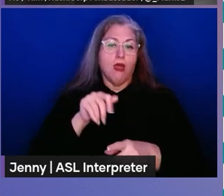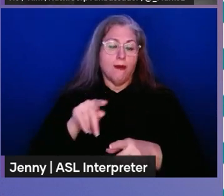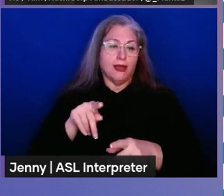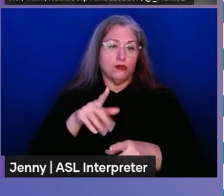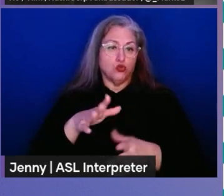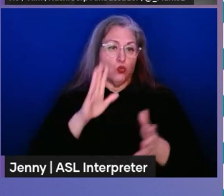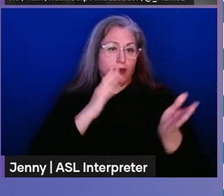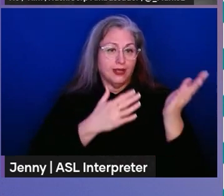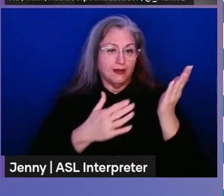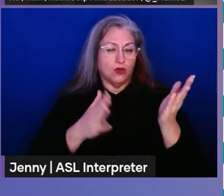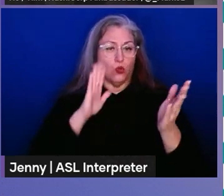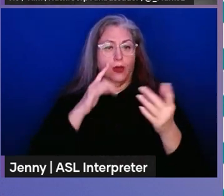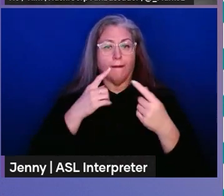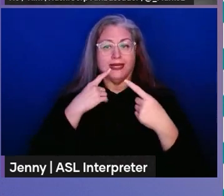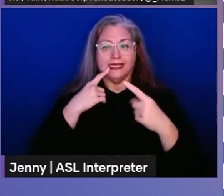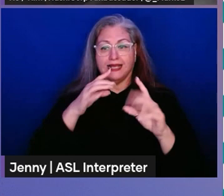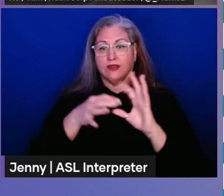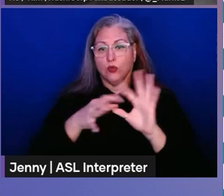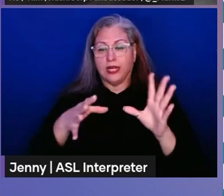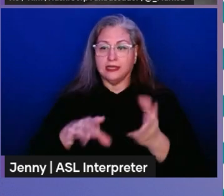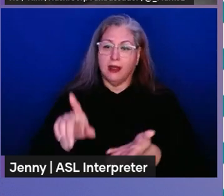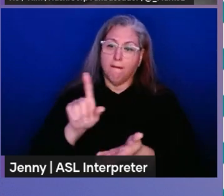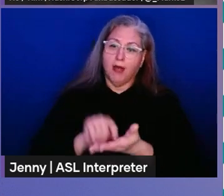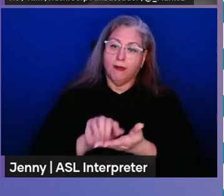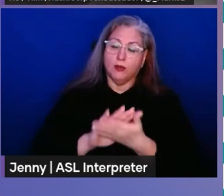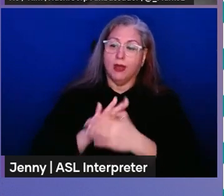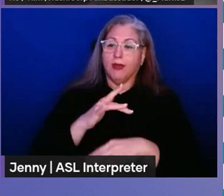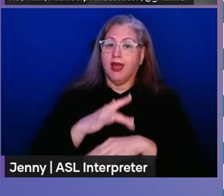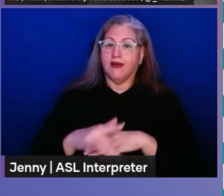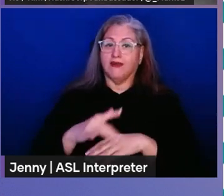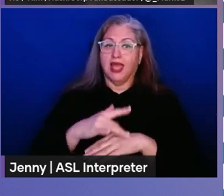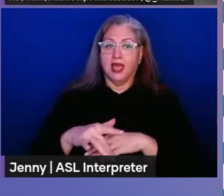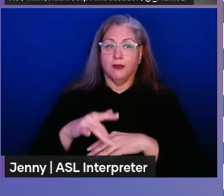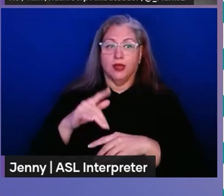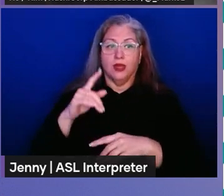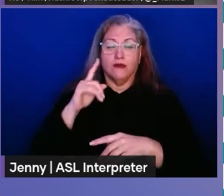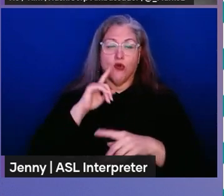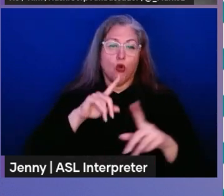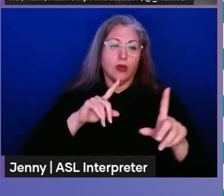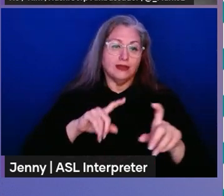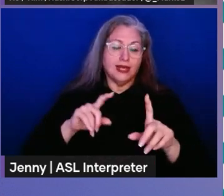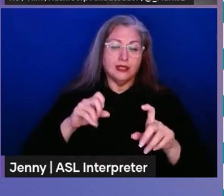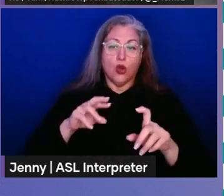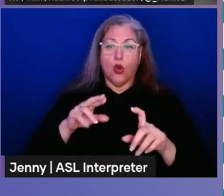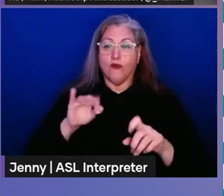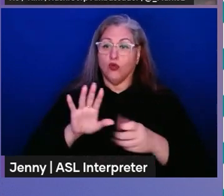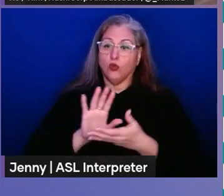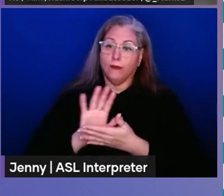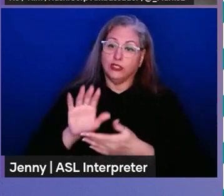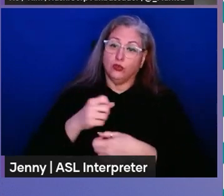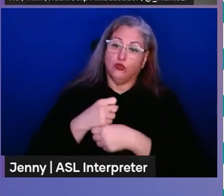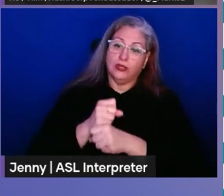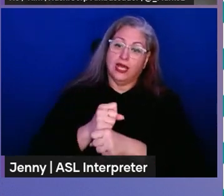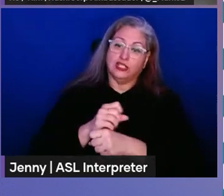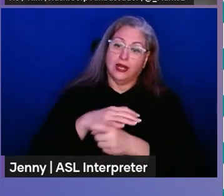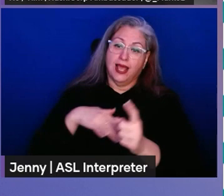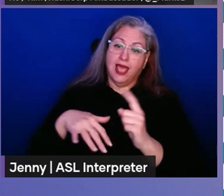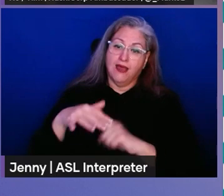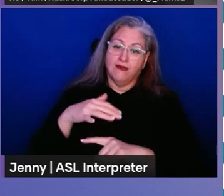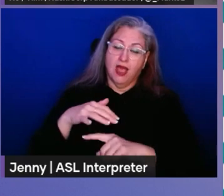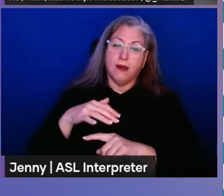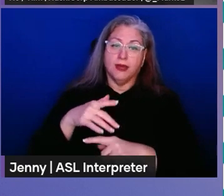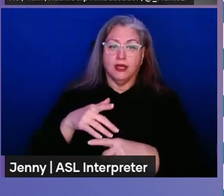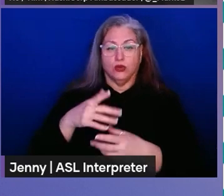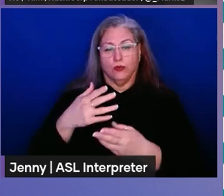is successfully released and published and available to you for either testing, or if you're pushing it to production environment, for production use as well.